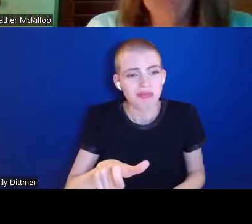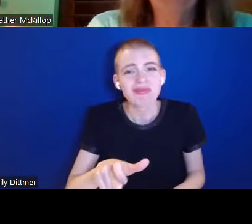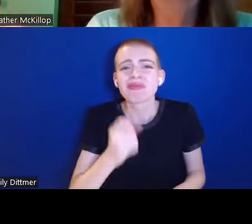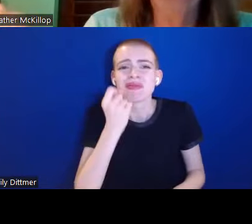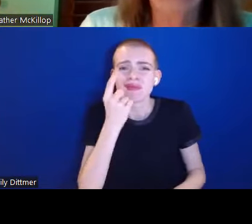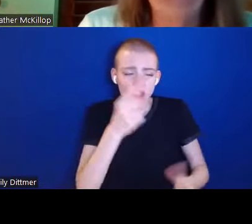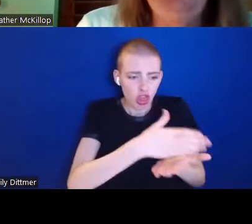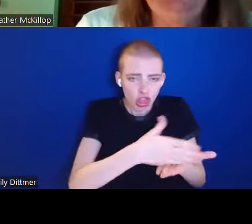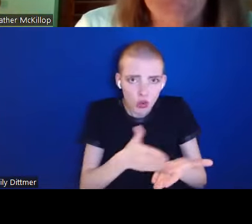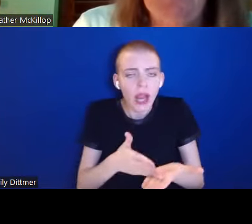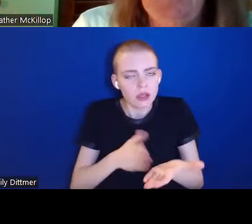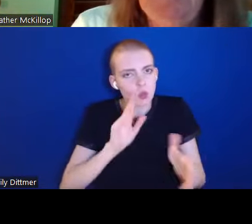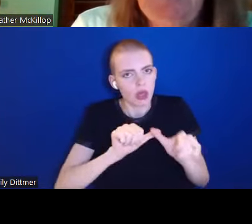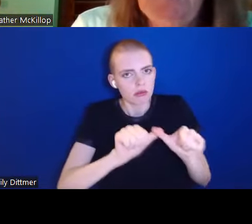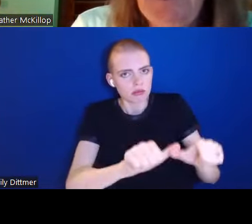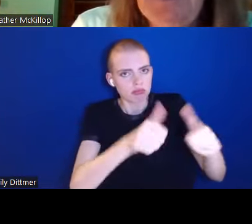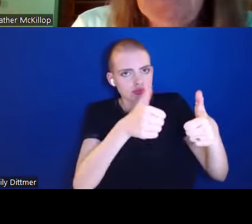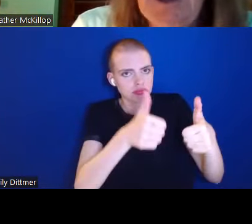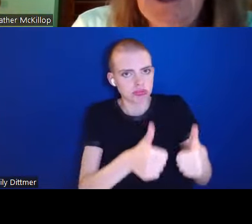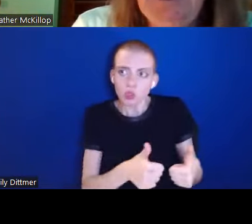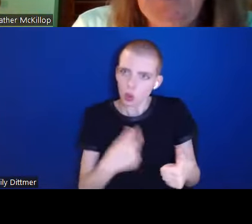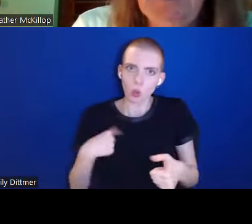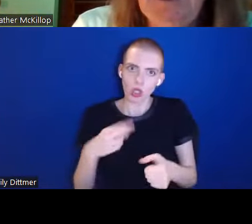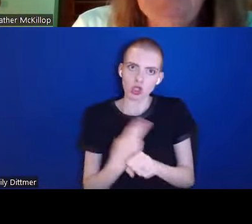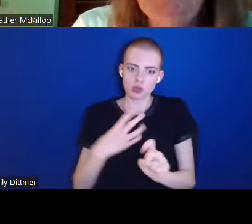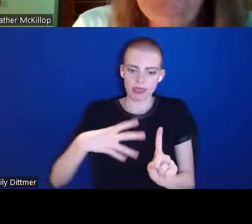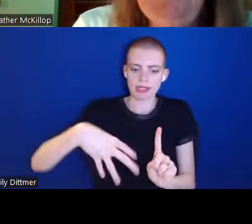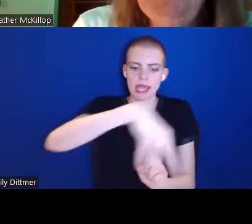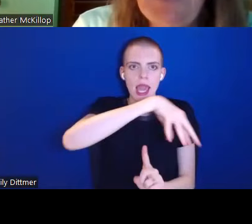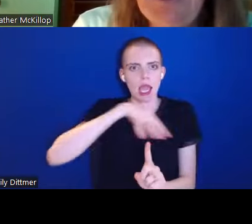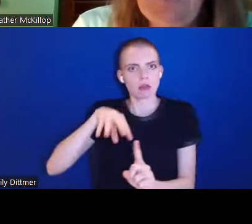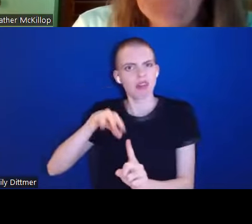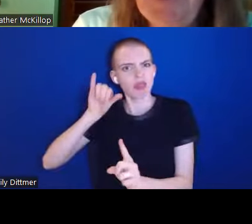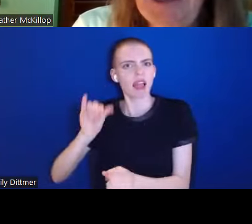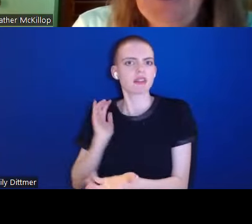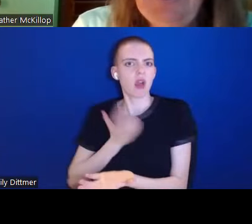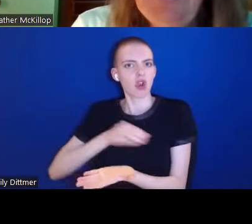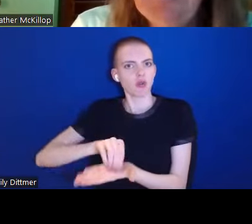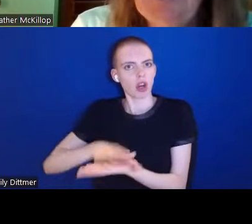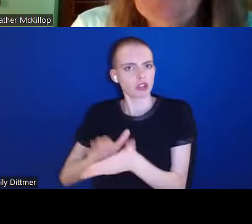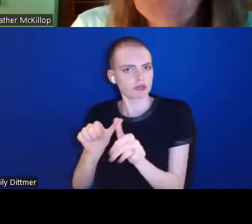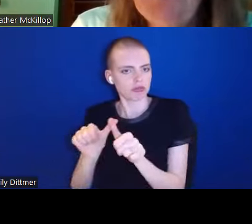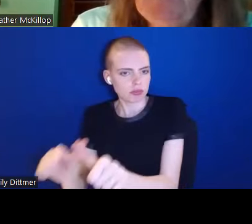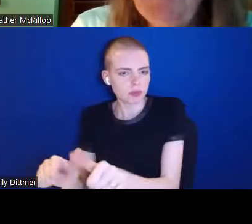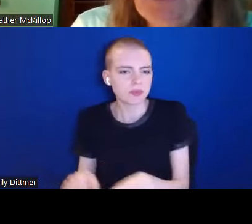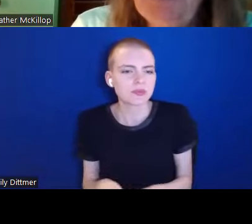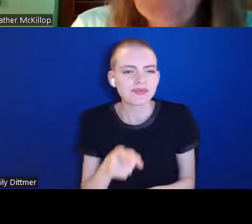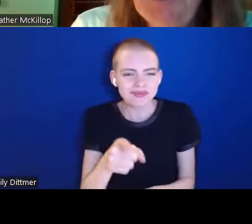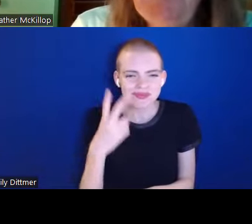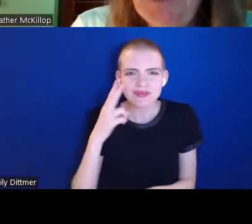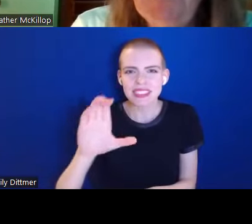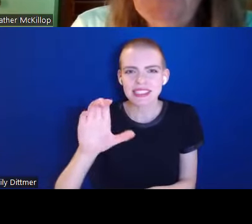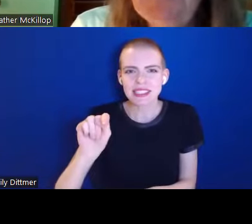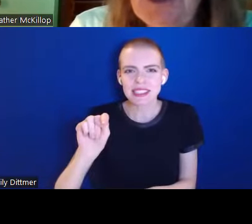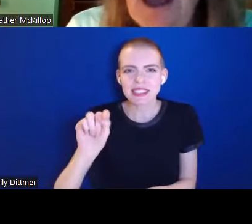the cracks will continue. Here we had a CT scan of the paddle, courtesy of Women's Hospital